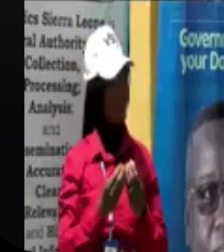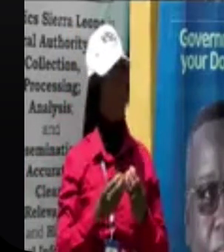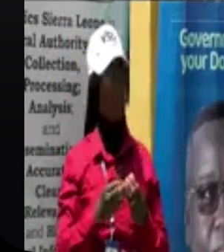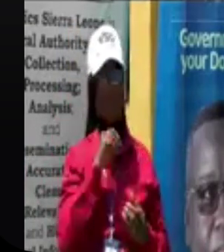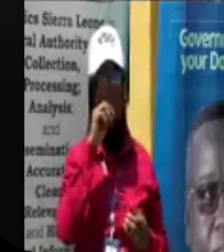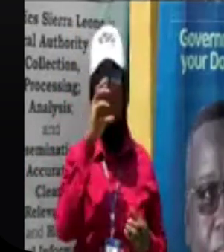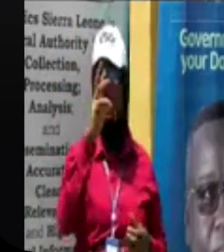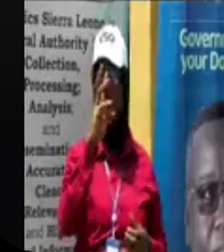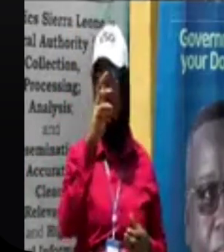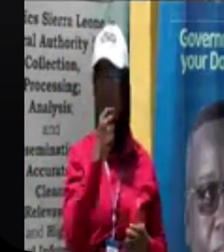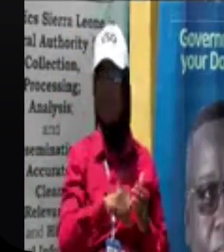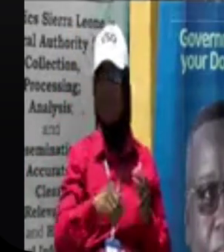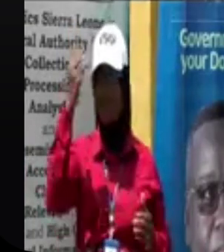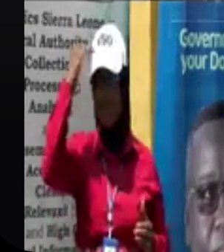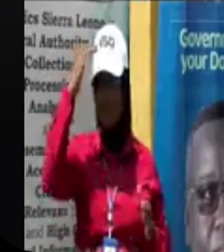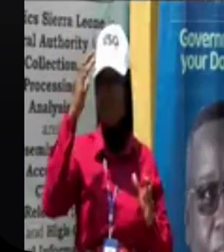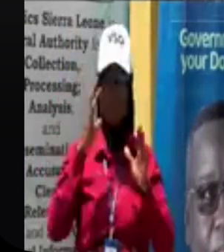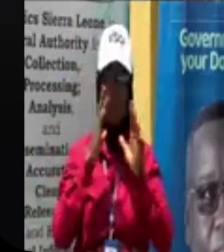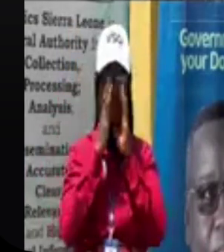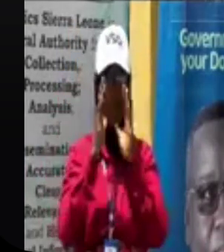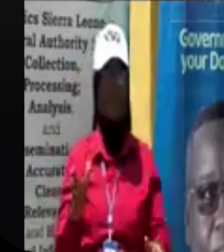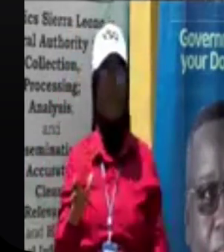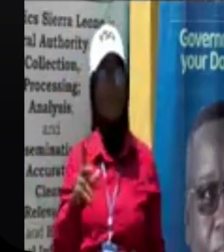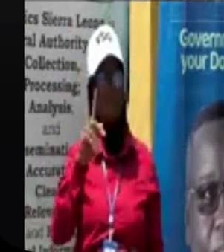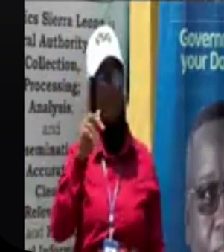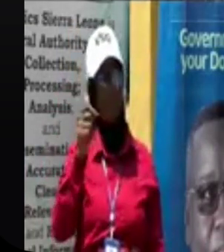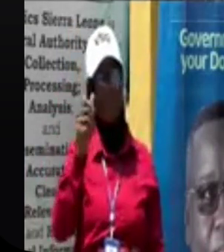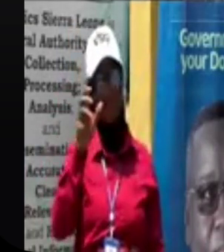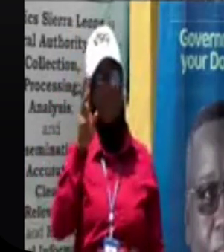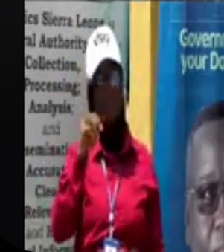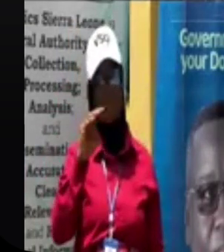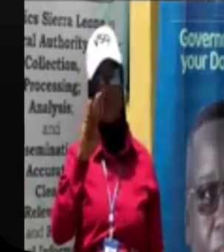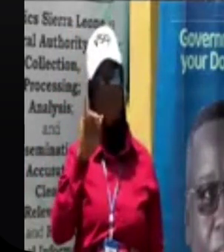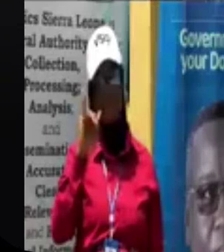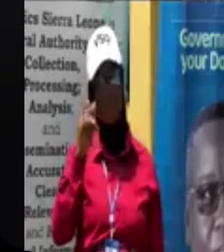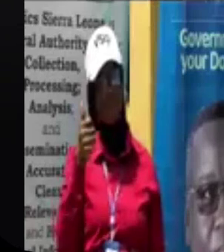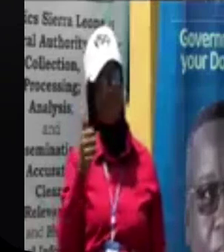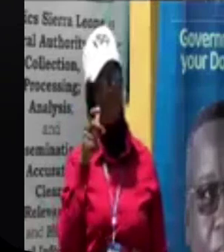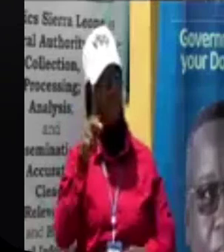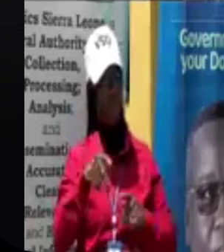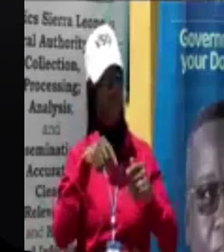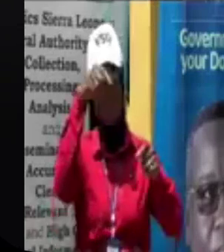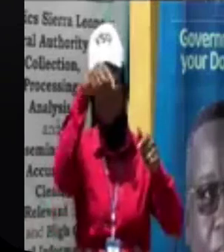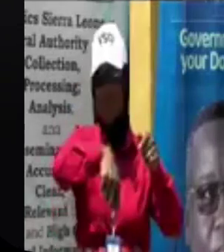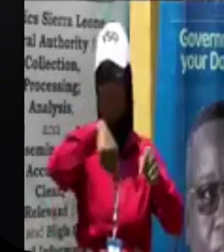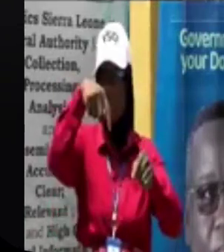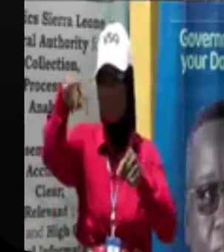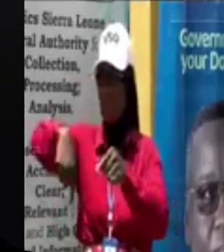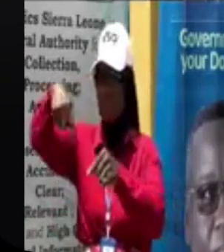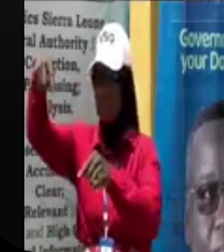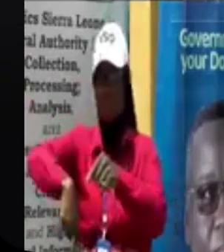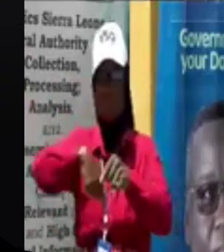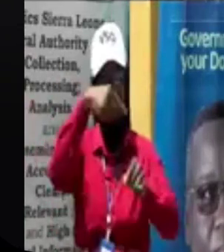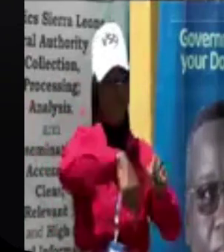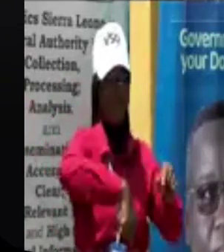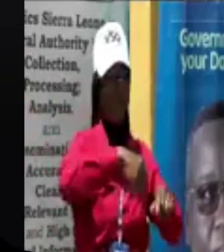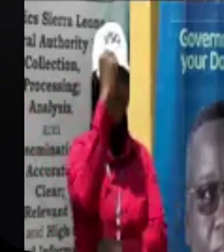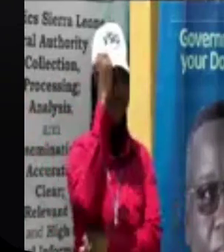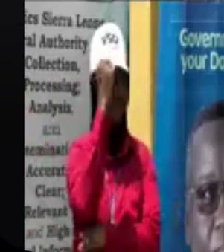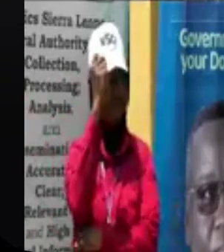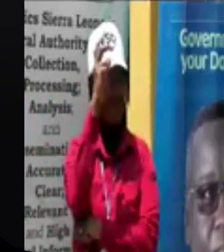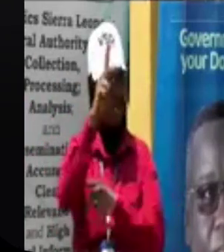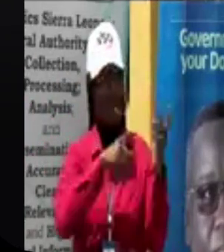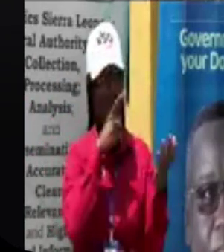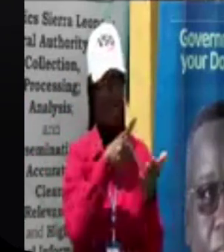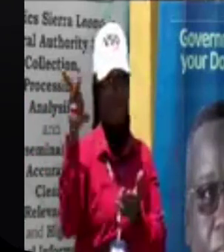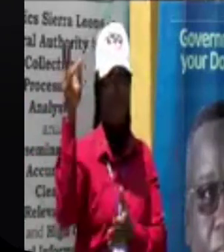don't know nothing waiting they go on Kambia. And 2, even people that when they go and dig this pole them. I'll be people and they pay. I don't know if